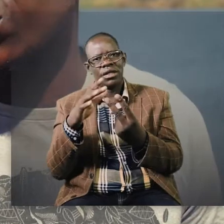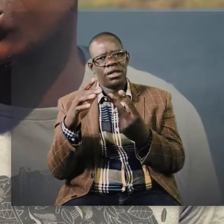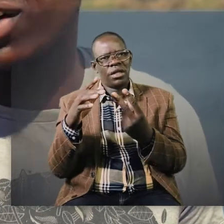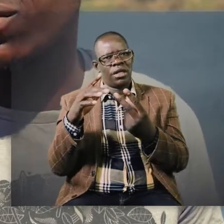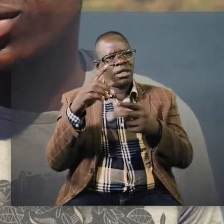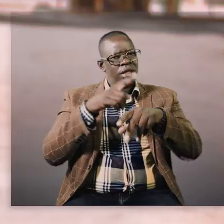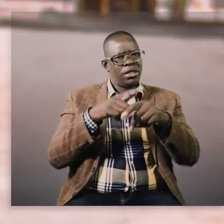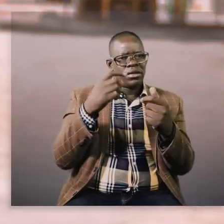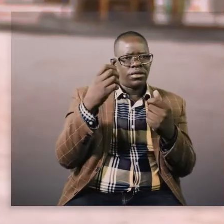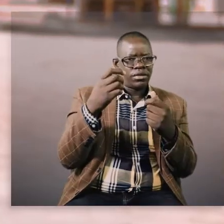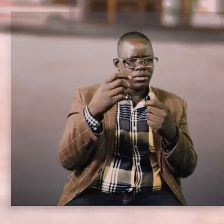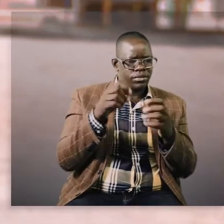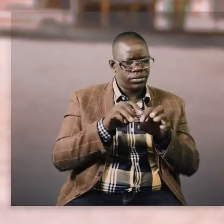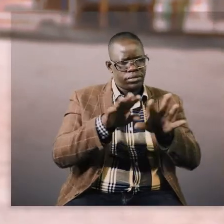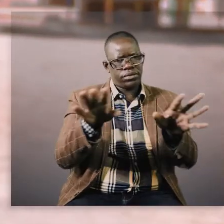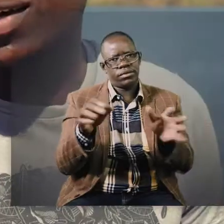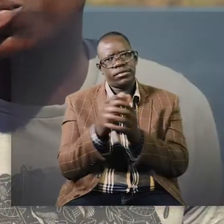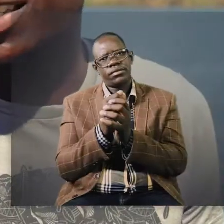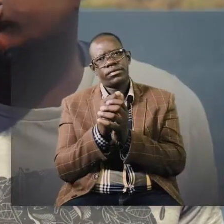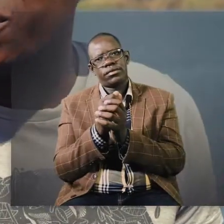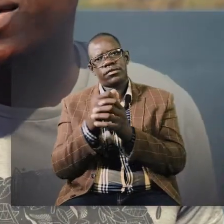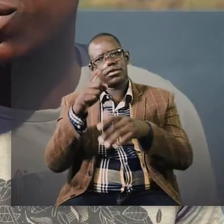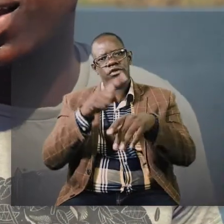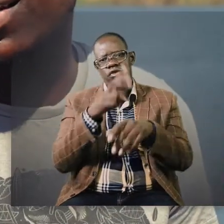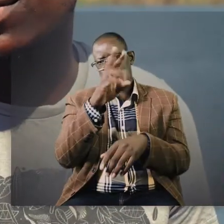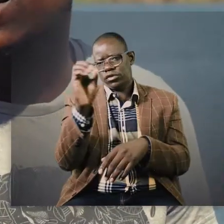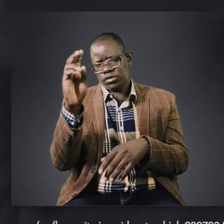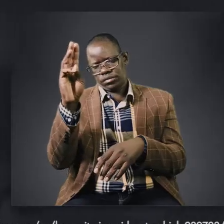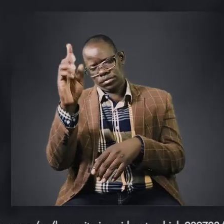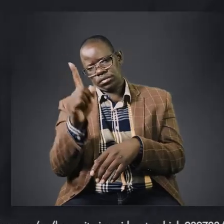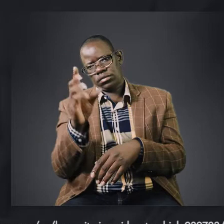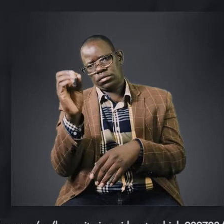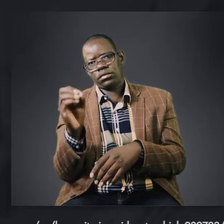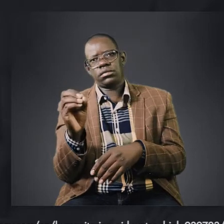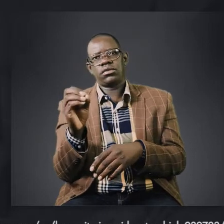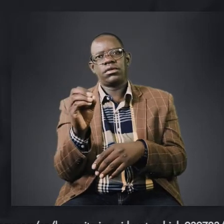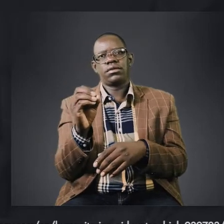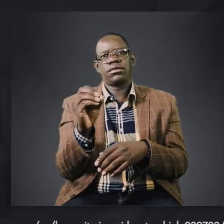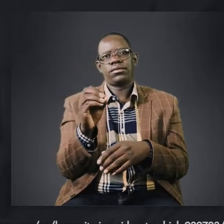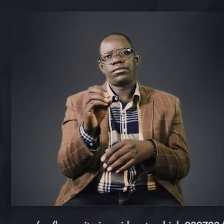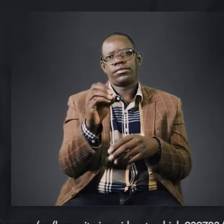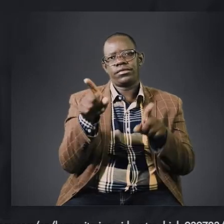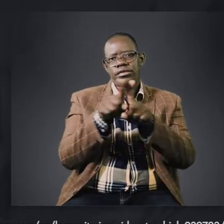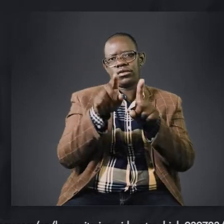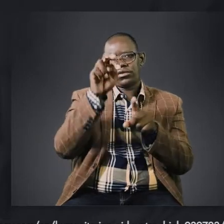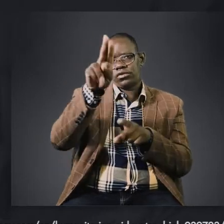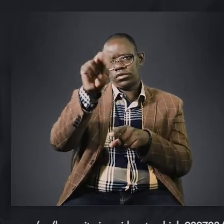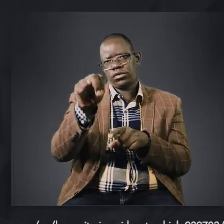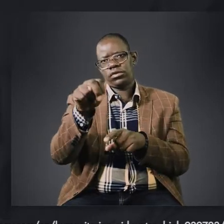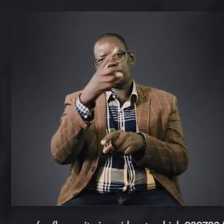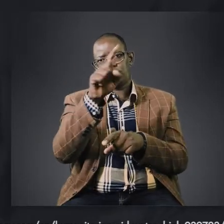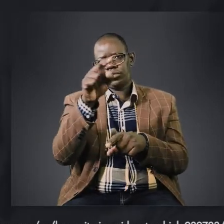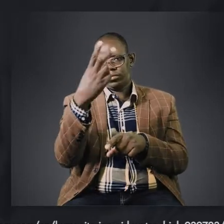earnings, to cover for these water supplies. Others even spend as much as 20% of their earnings. According to the United Nations,